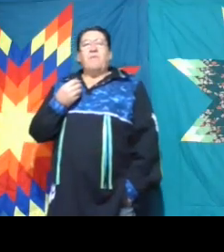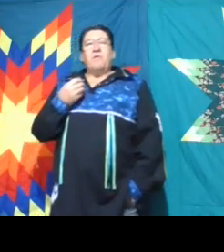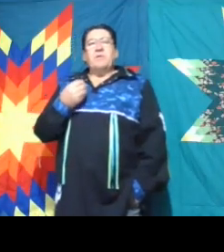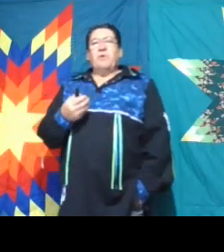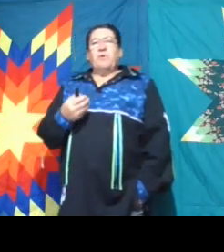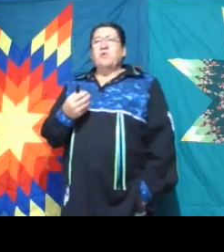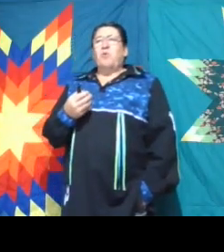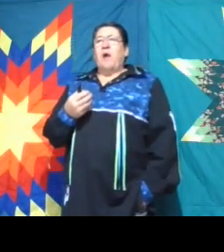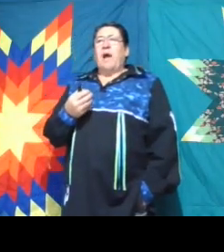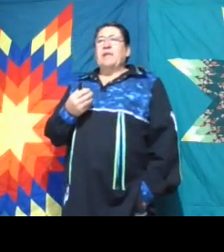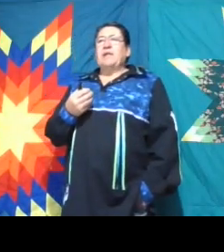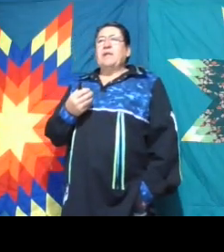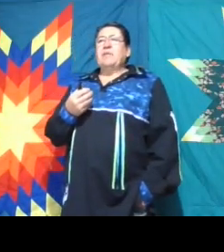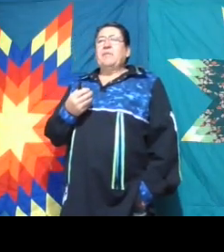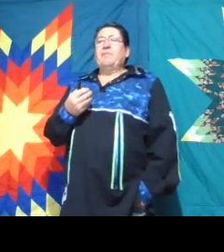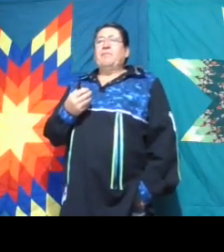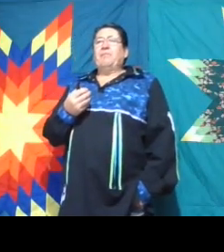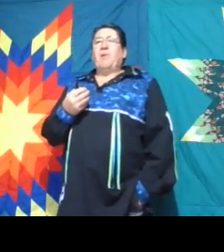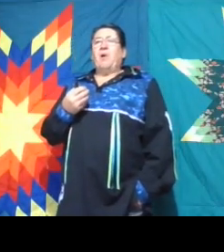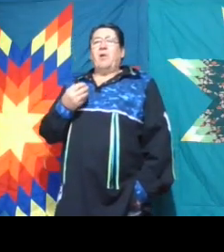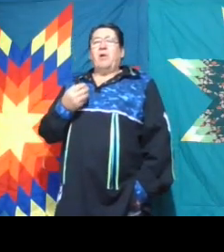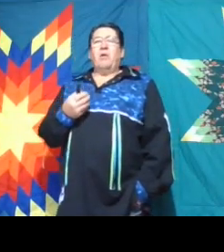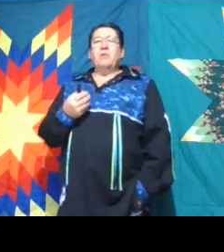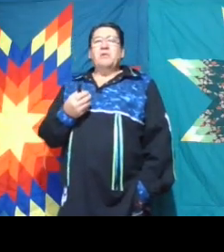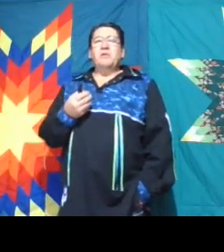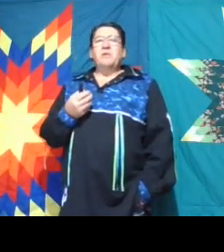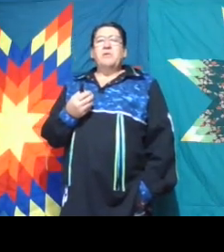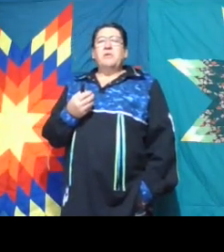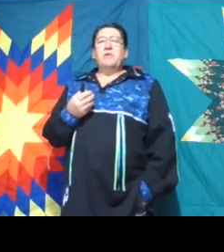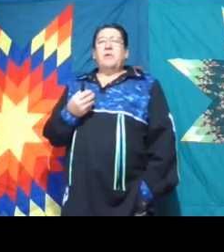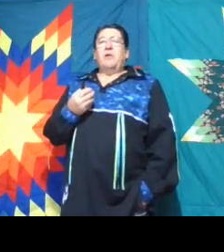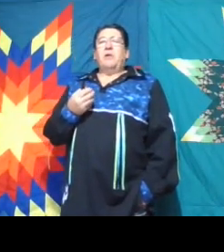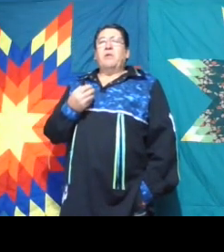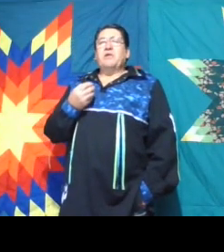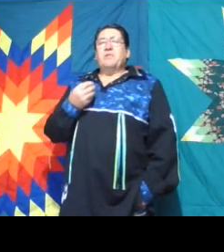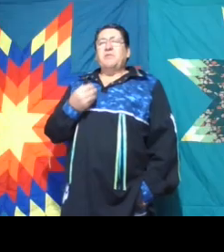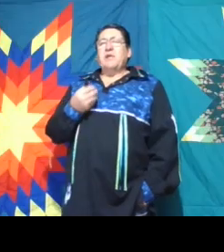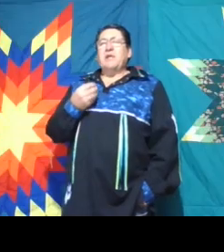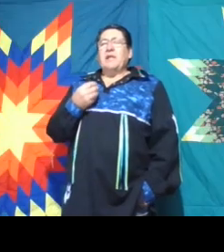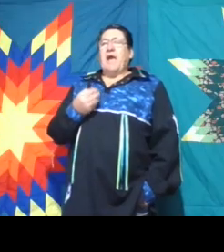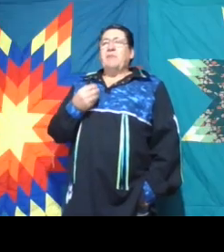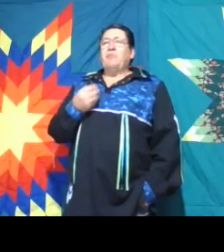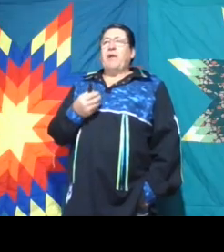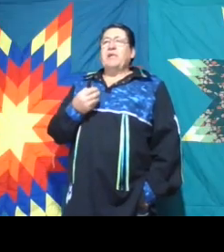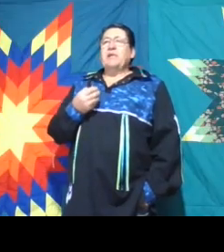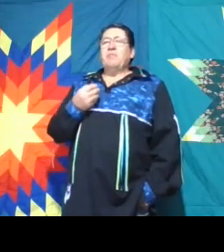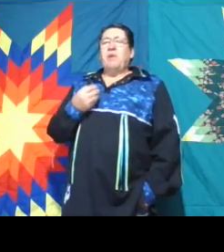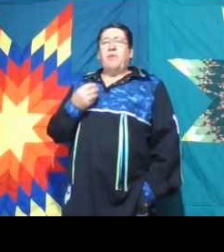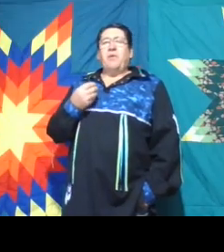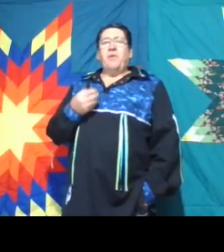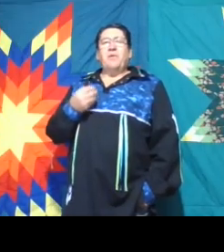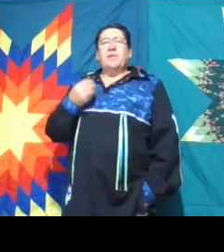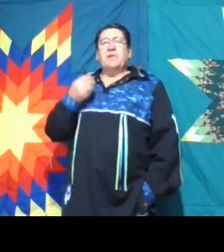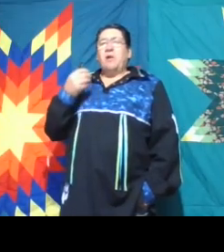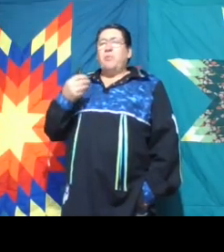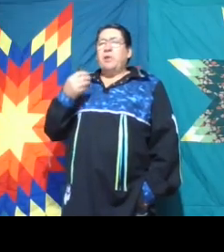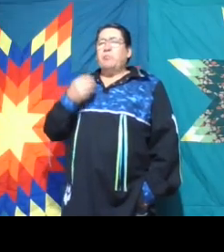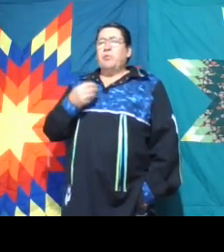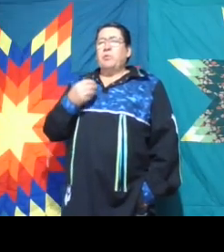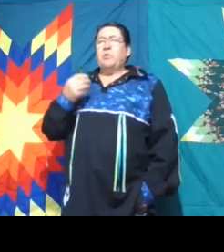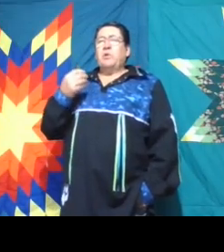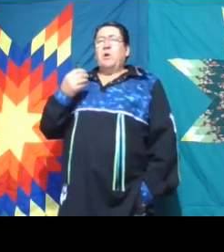We have our own spirituality, our culture, which is really land-based, Mother Earth,